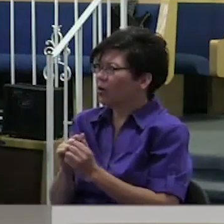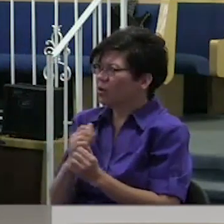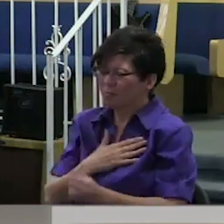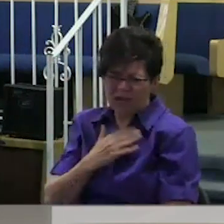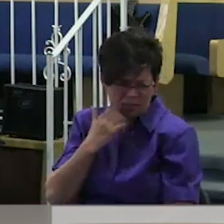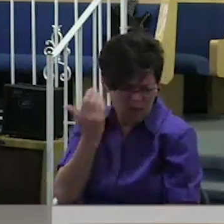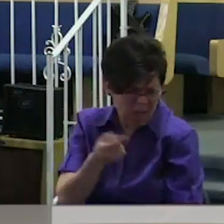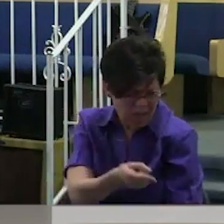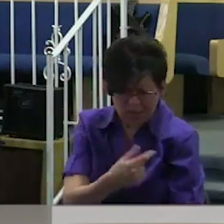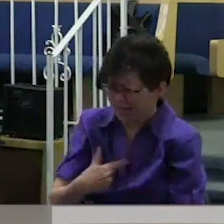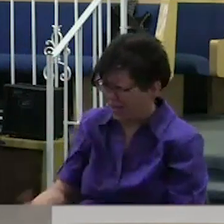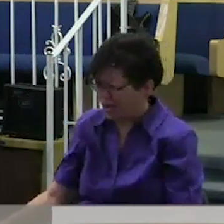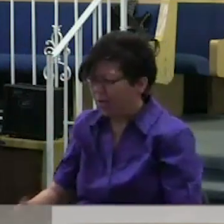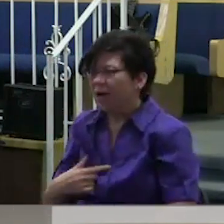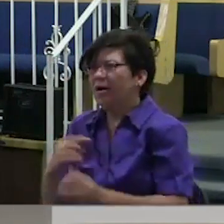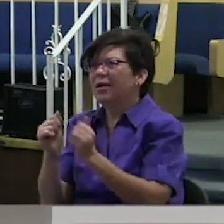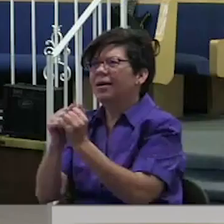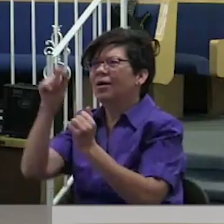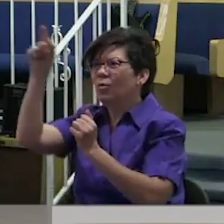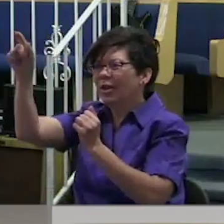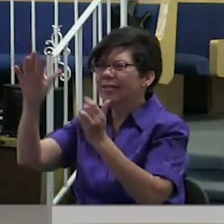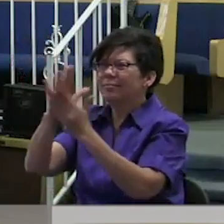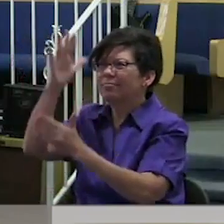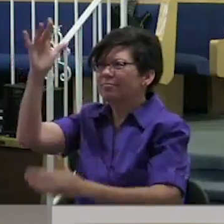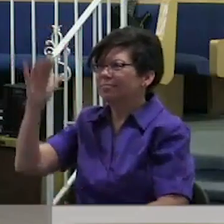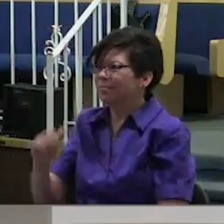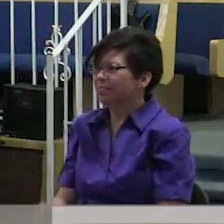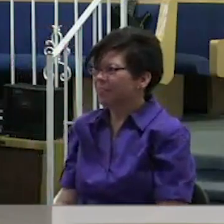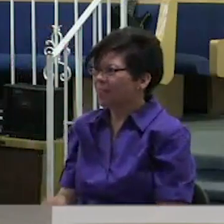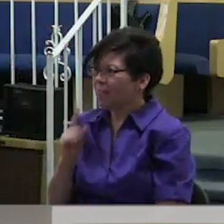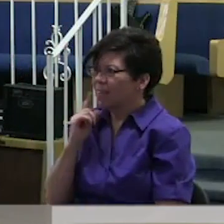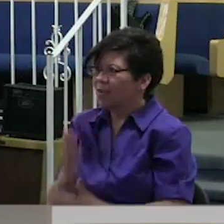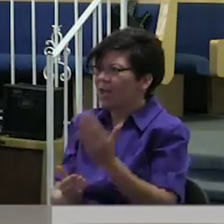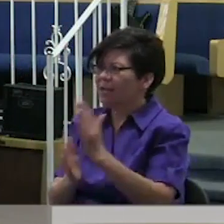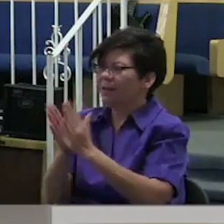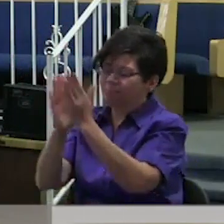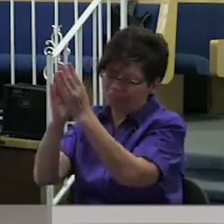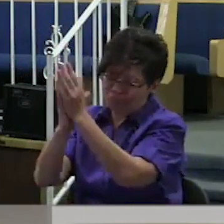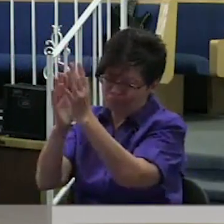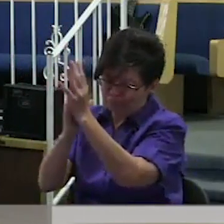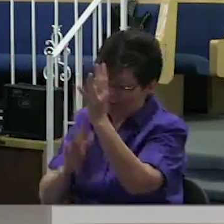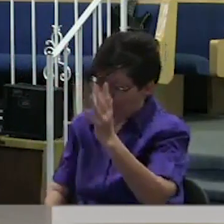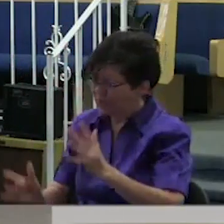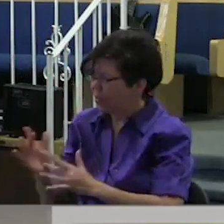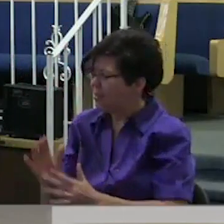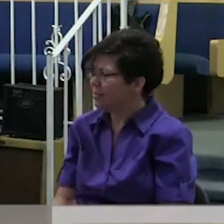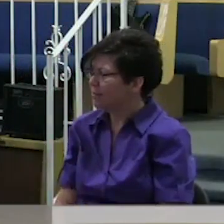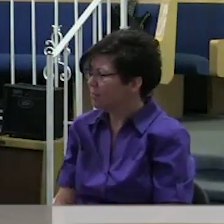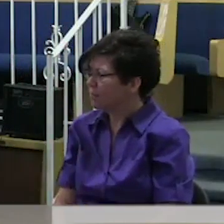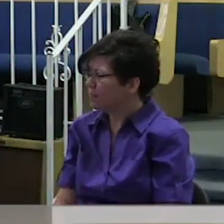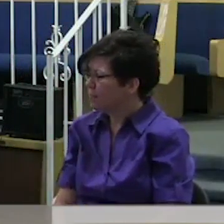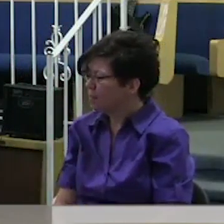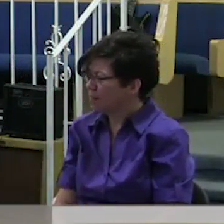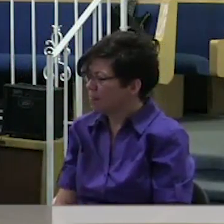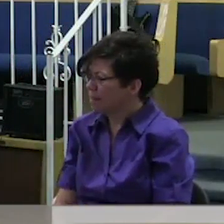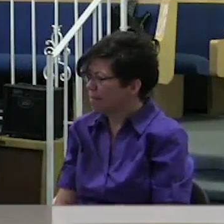I want to spend it with my Father. Put your hands together for Jesus and give God some praise.